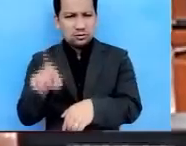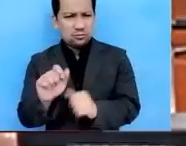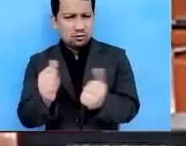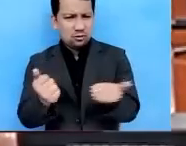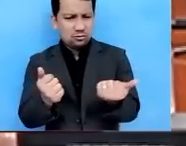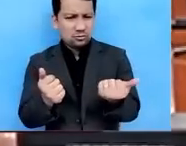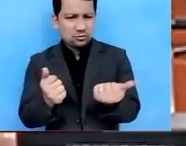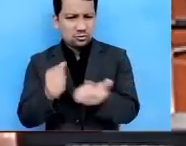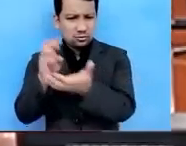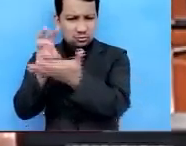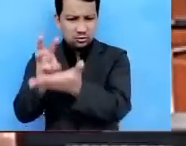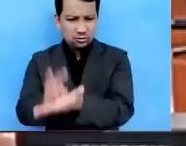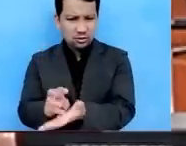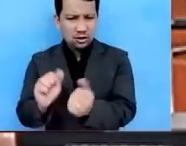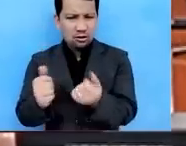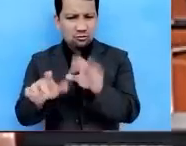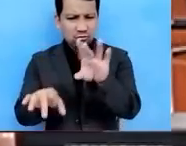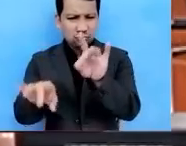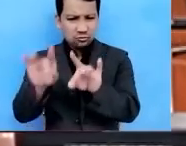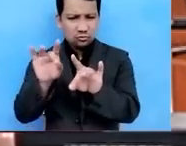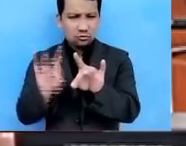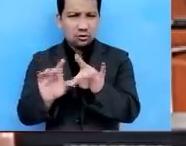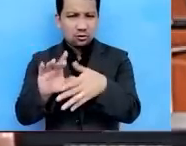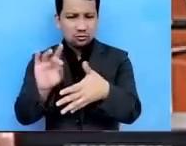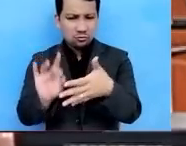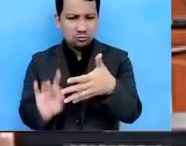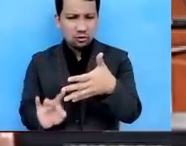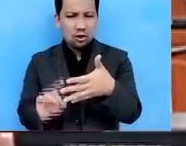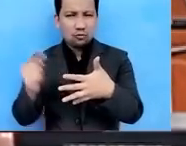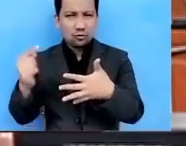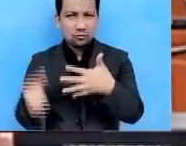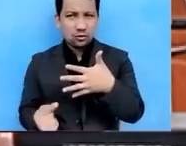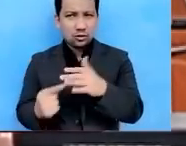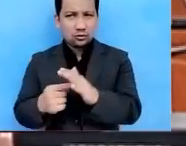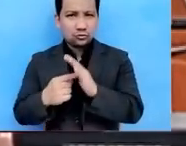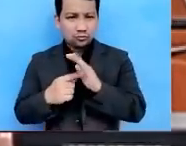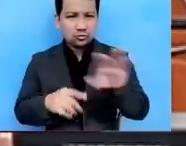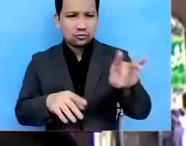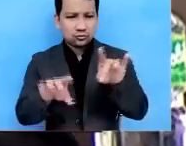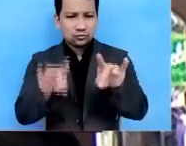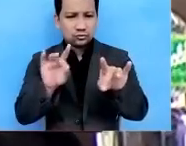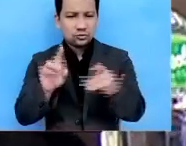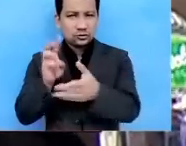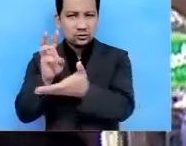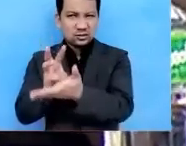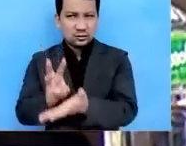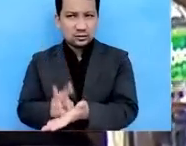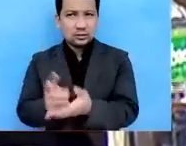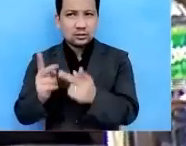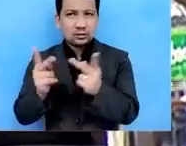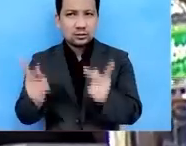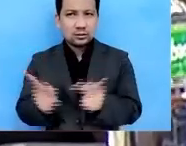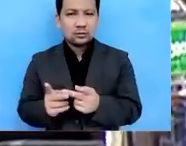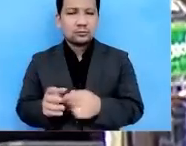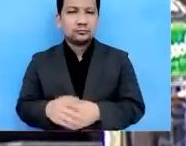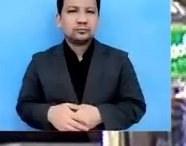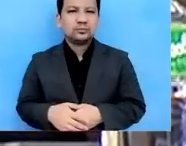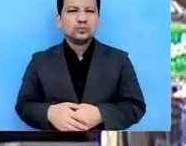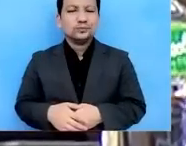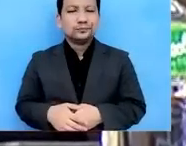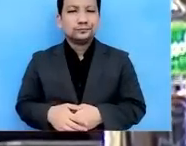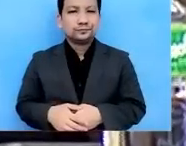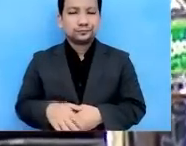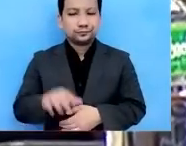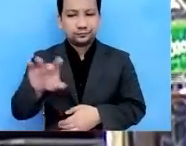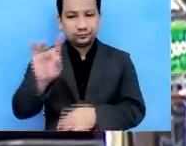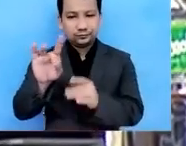sites chosen? And what are the criteria in terms of choosing those sites? Major considerations on choosing the EDCA is